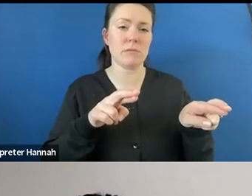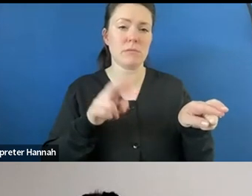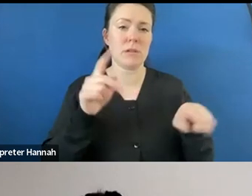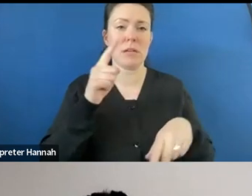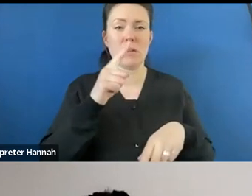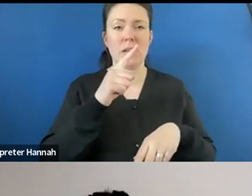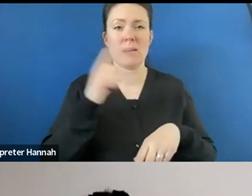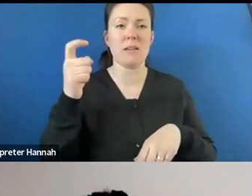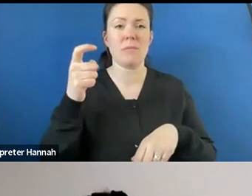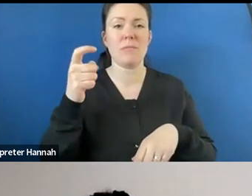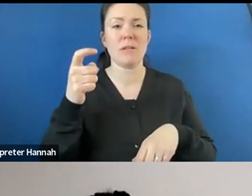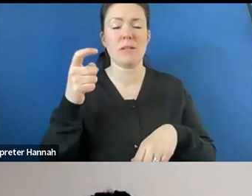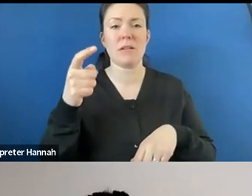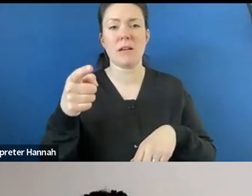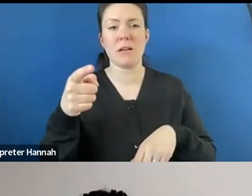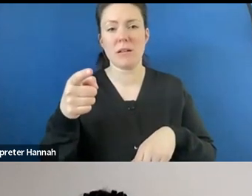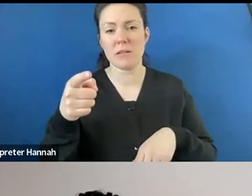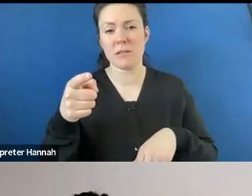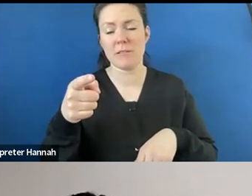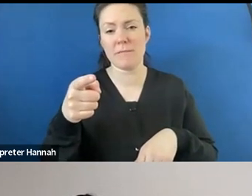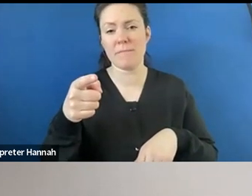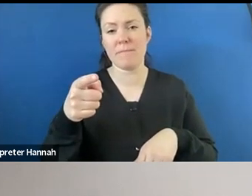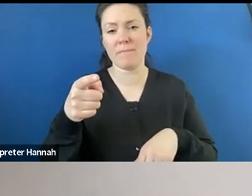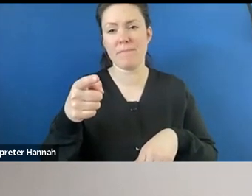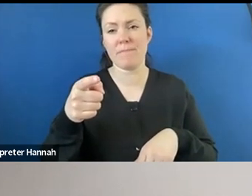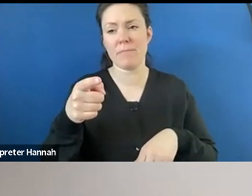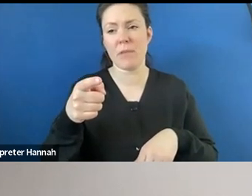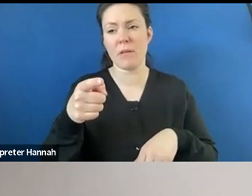because the recording was on all the